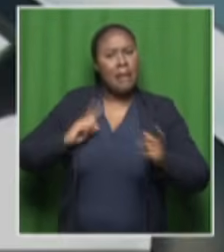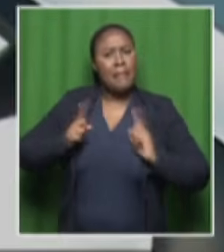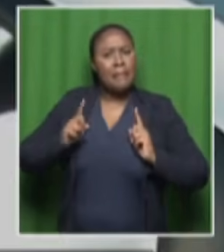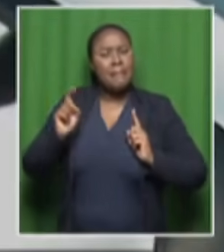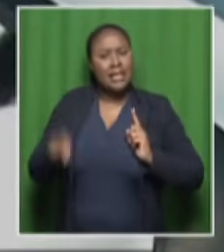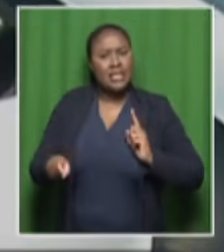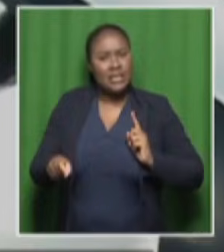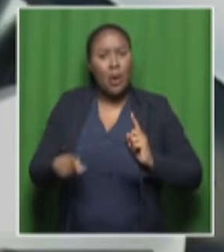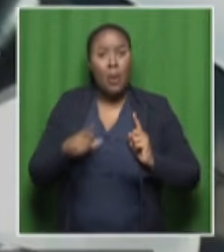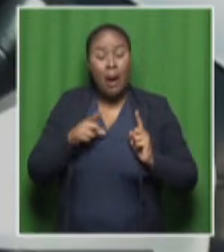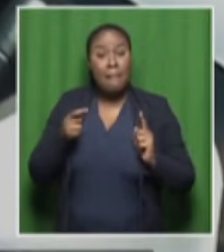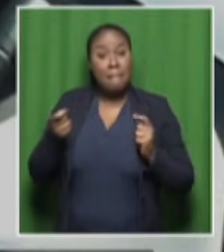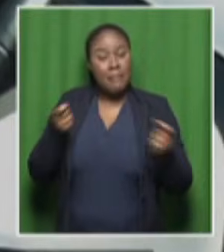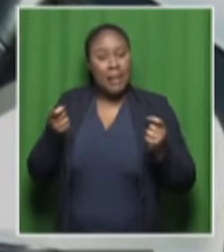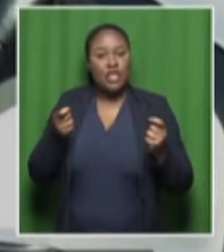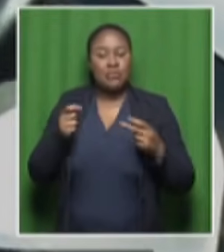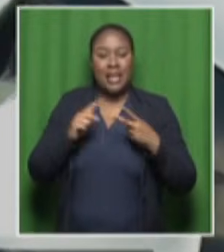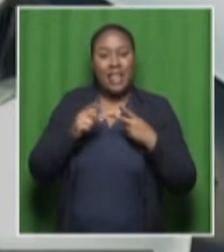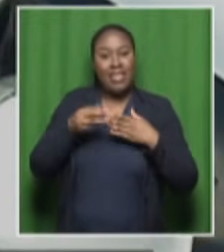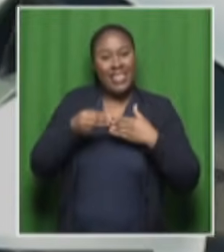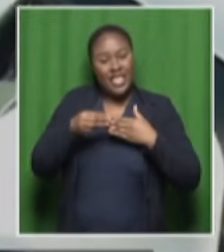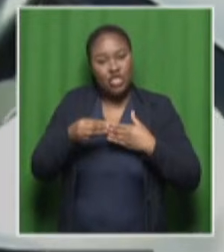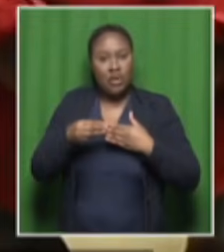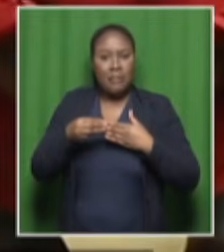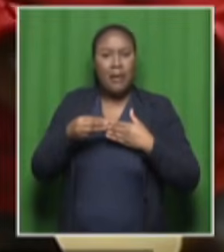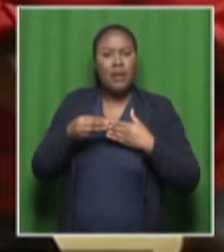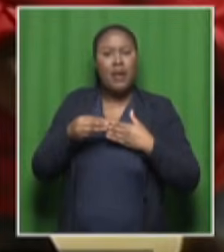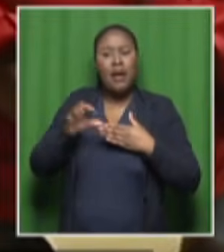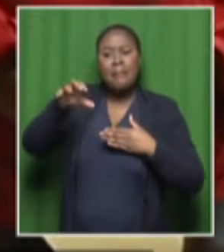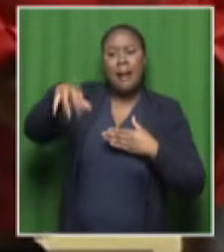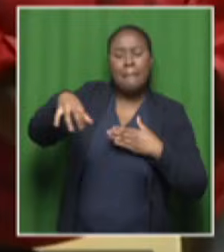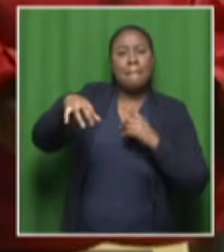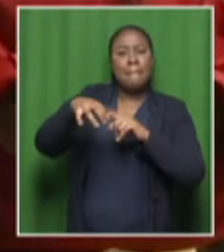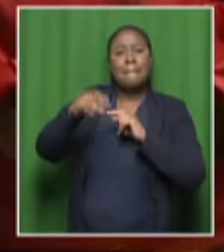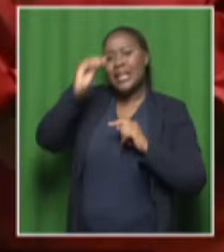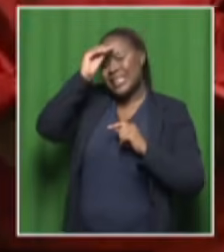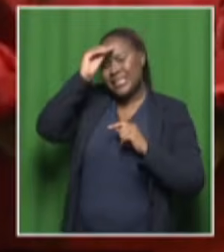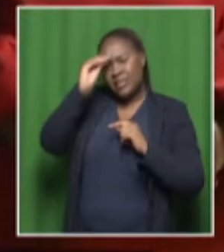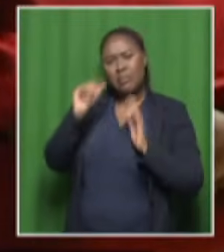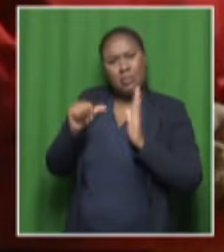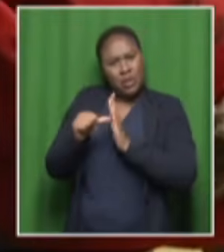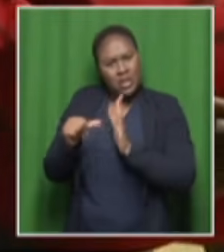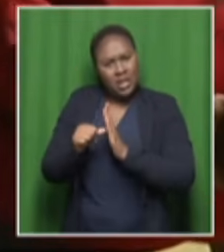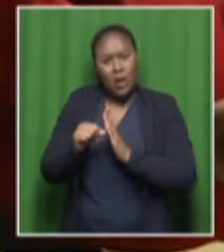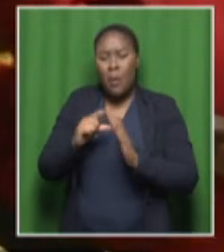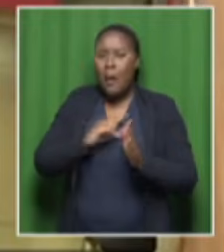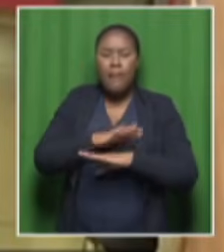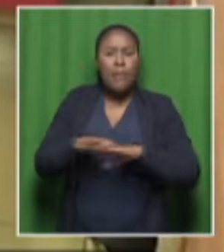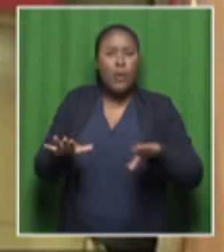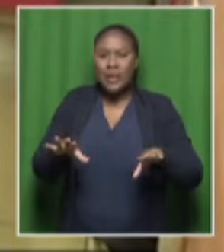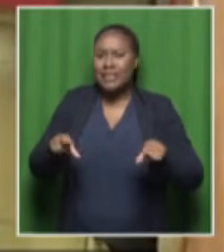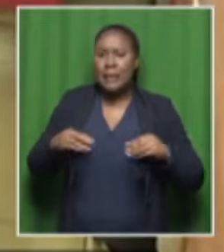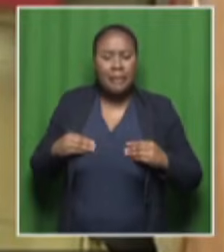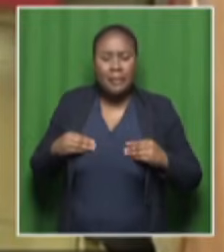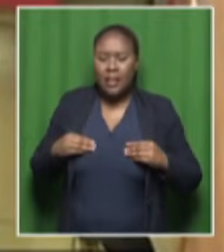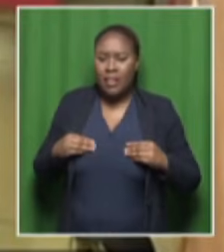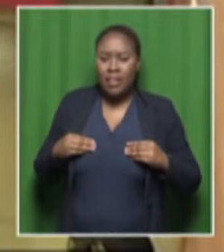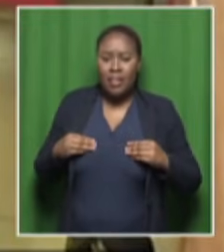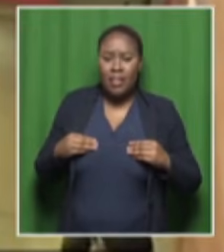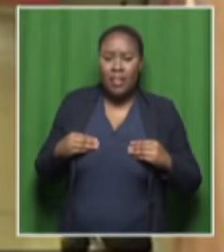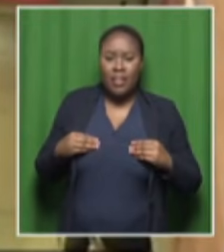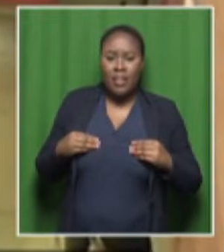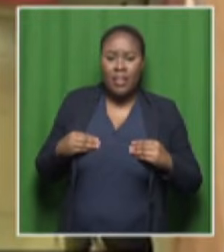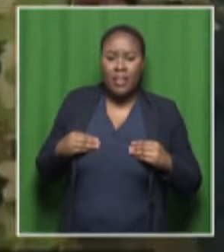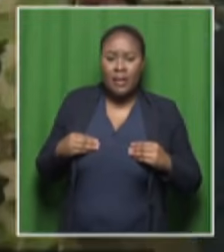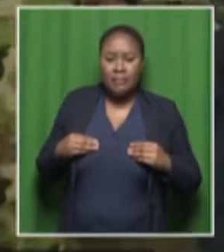is proper management and leadership at a station level, because it is highly unacceptable that in that matter,